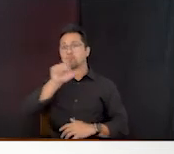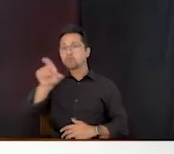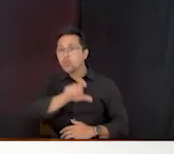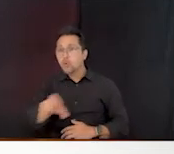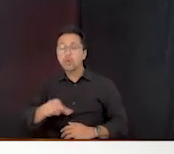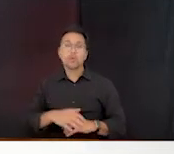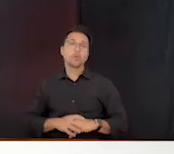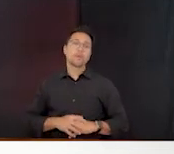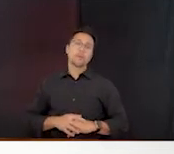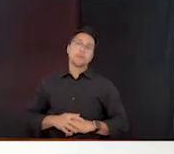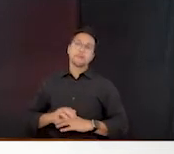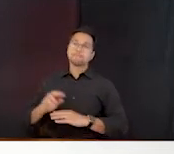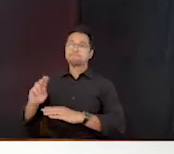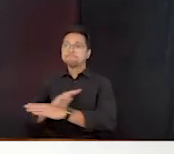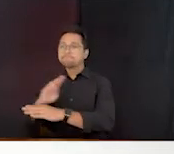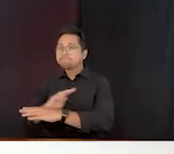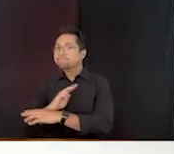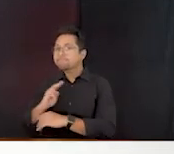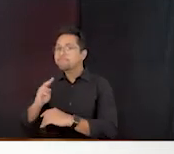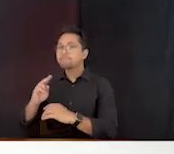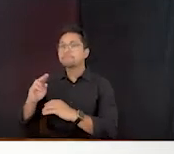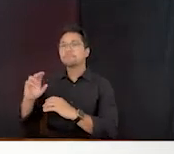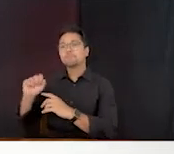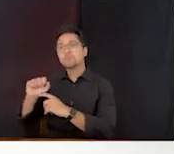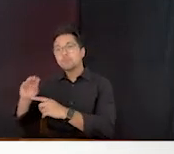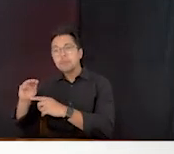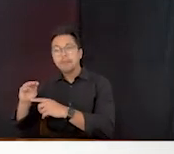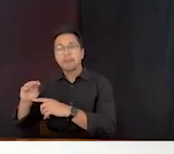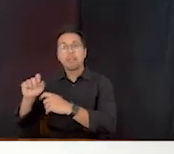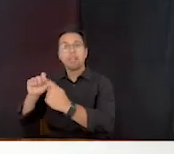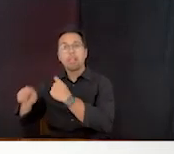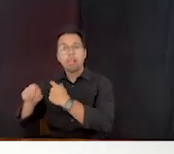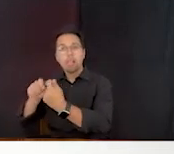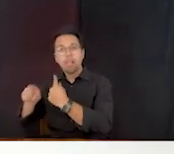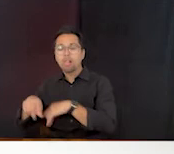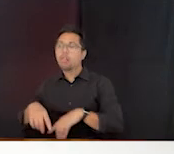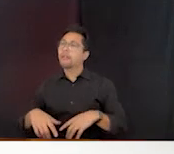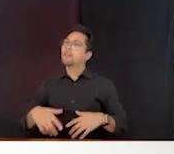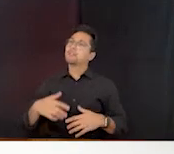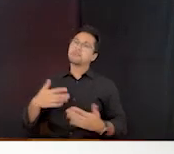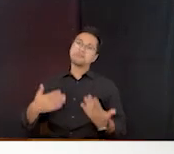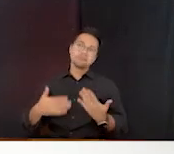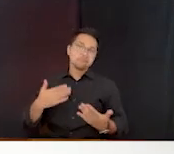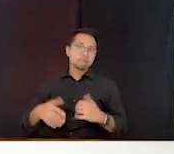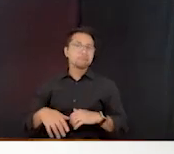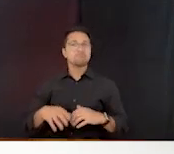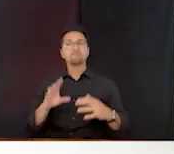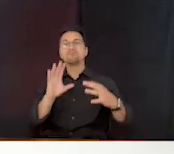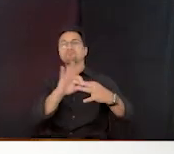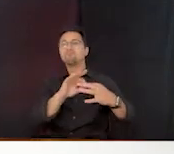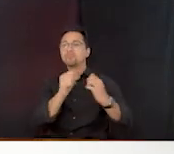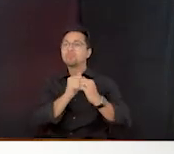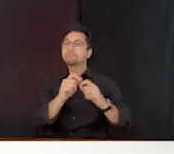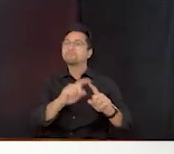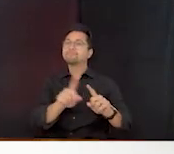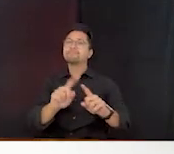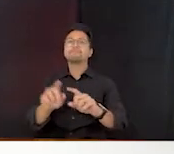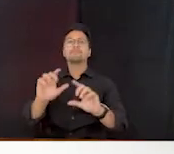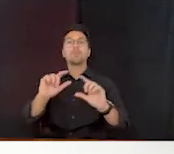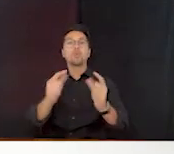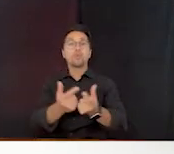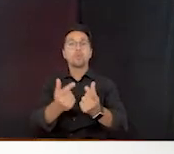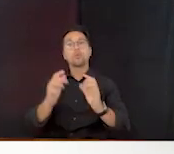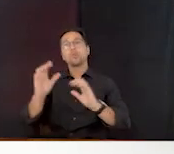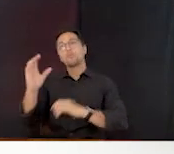could be using a lot of online social media. It could be connecting with different groups and clubs,